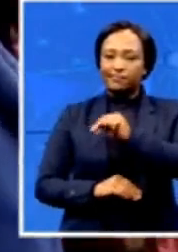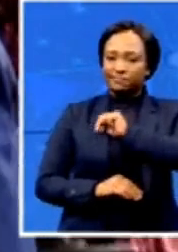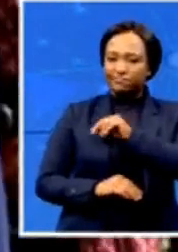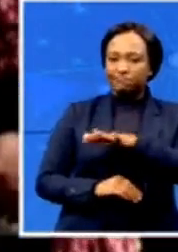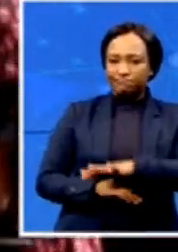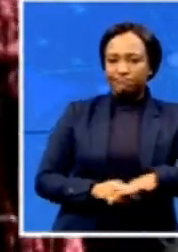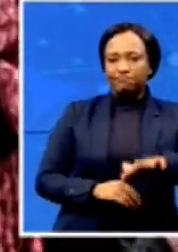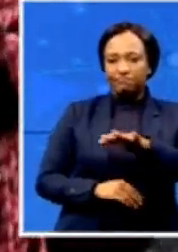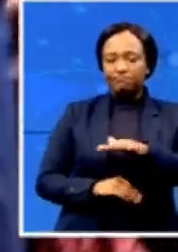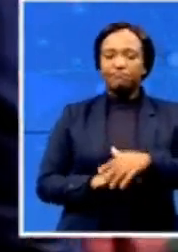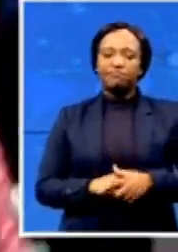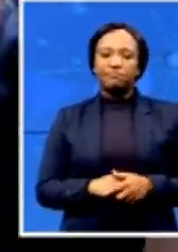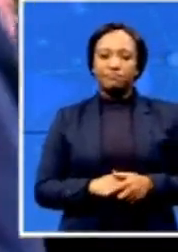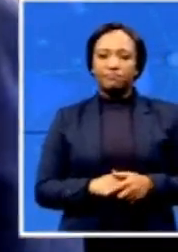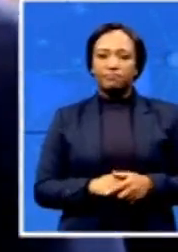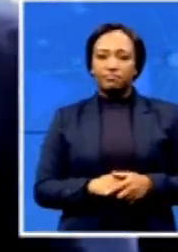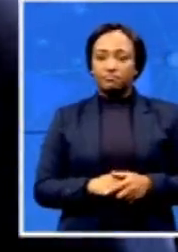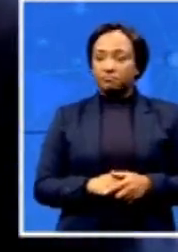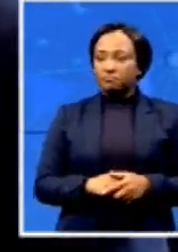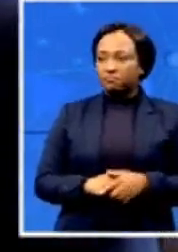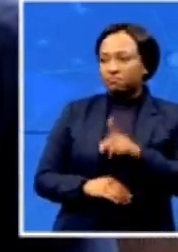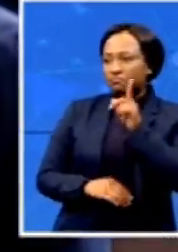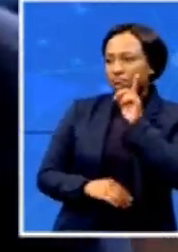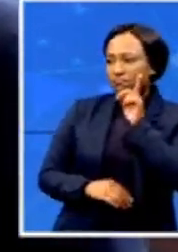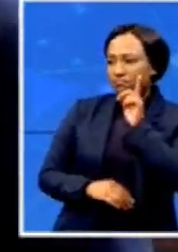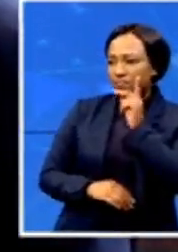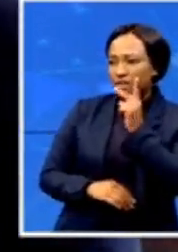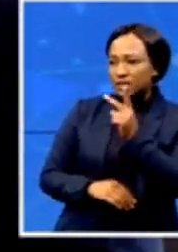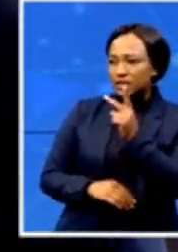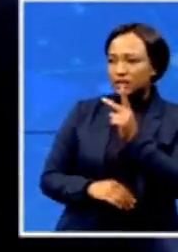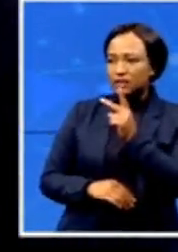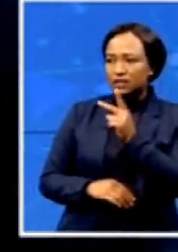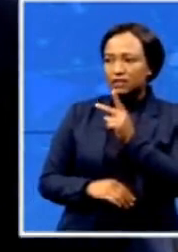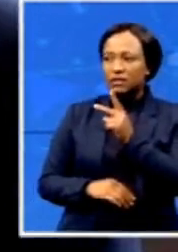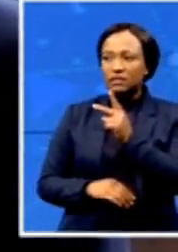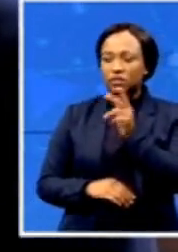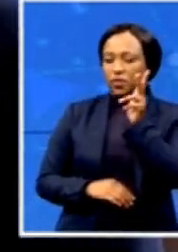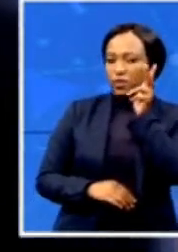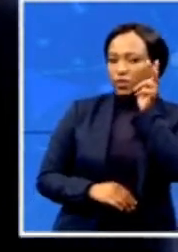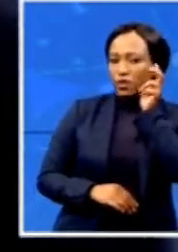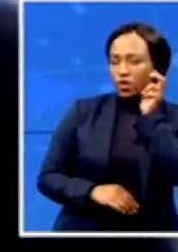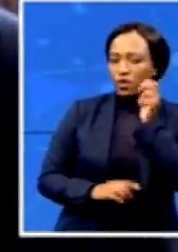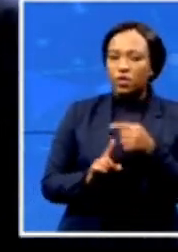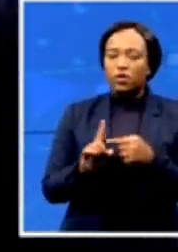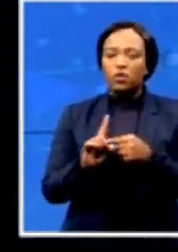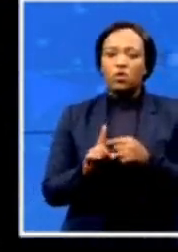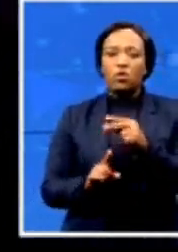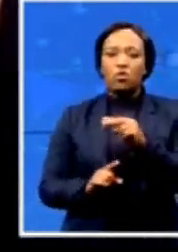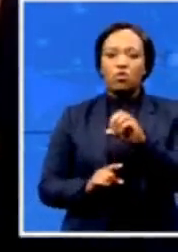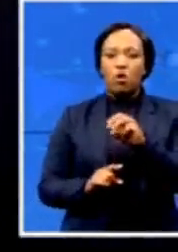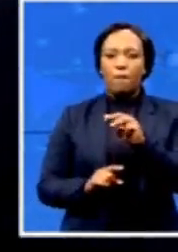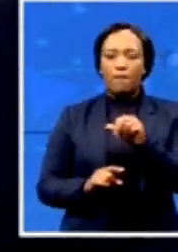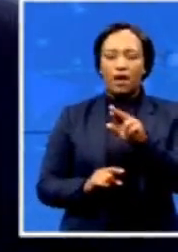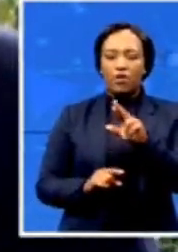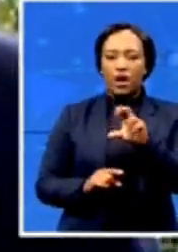see if we can grab, take a word from Nomarashia Kaluza, from SATU in the province